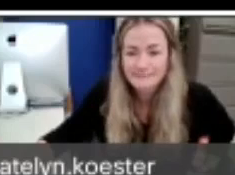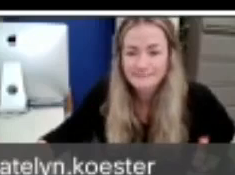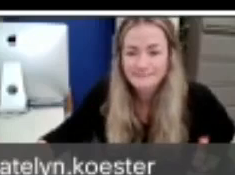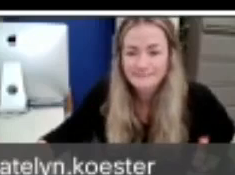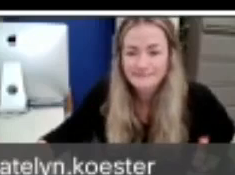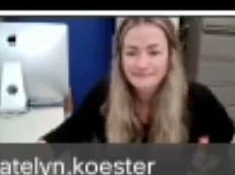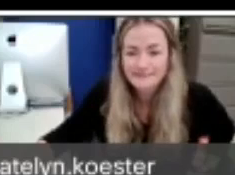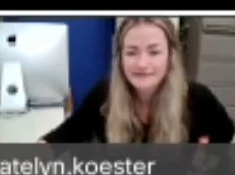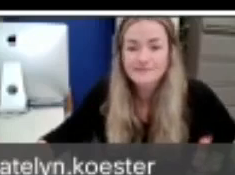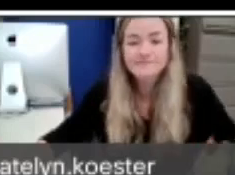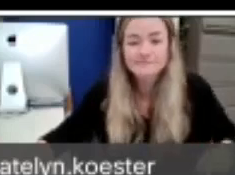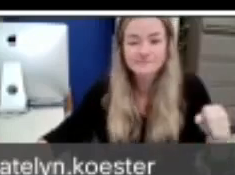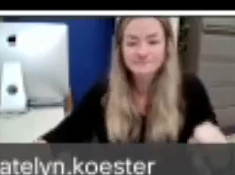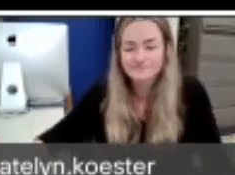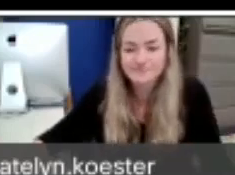I was just kind of wondering who